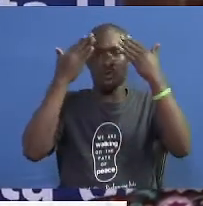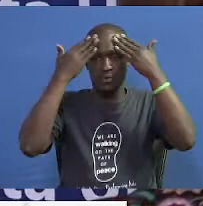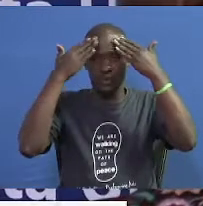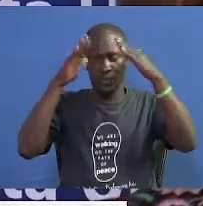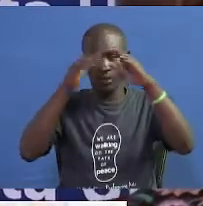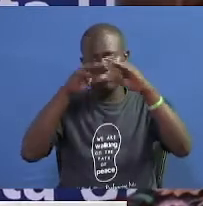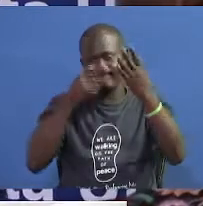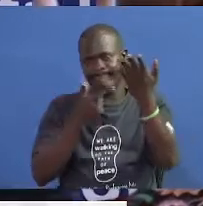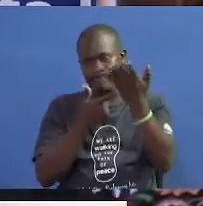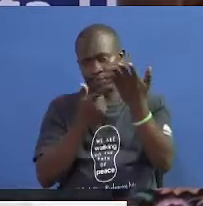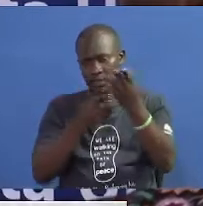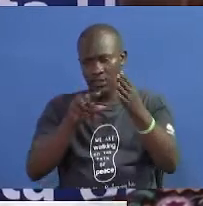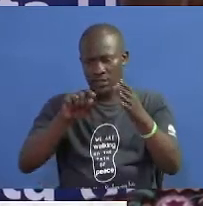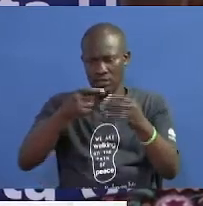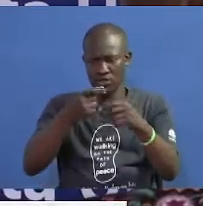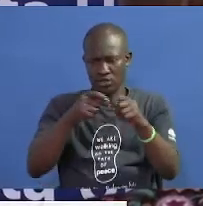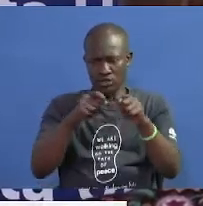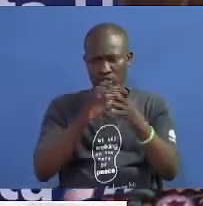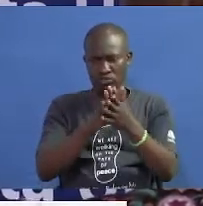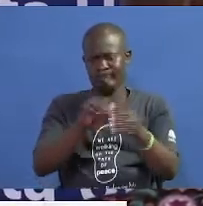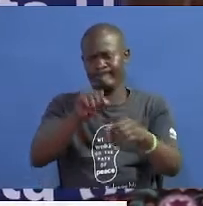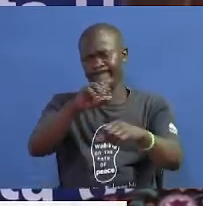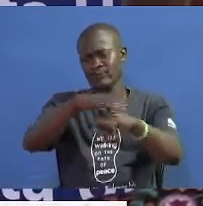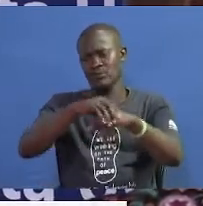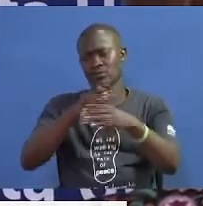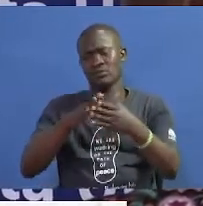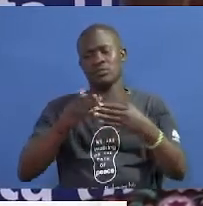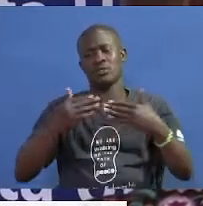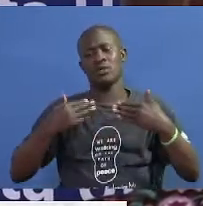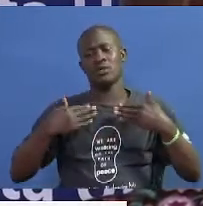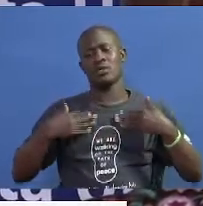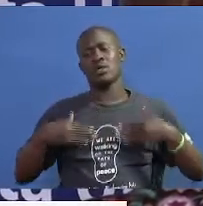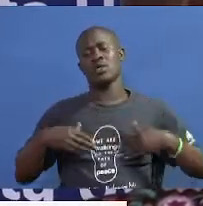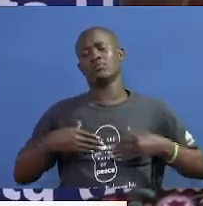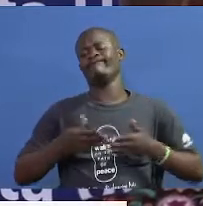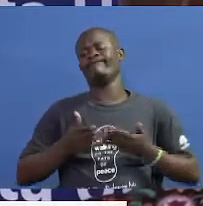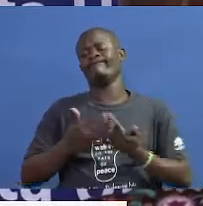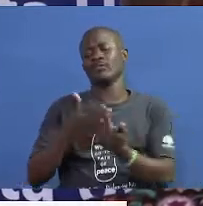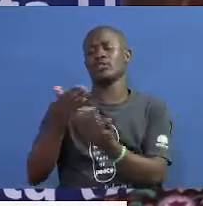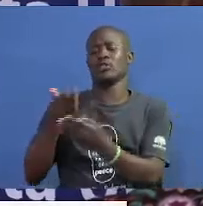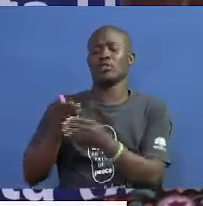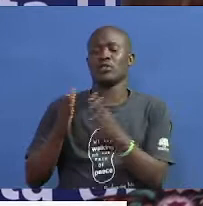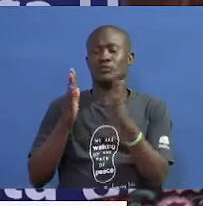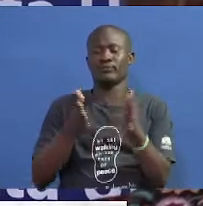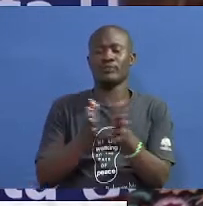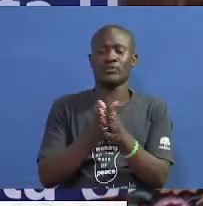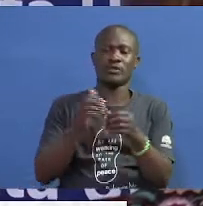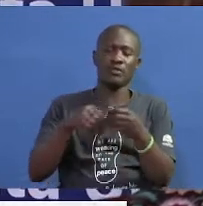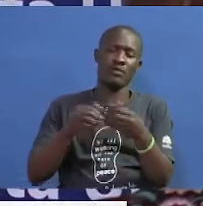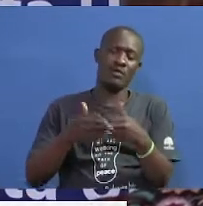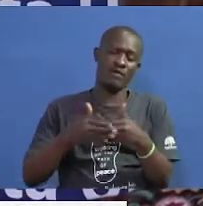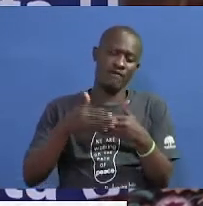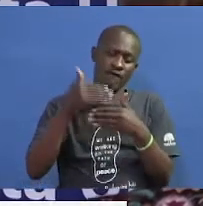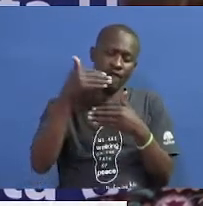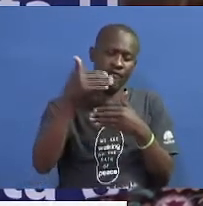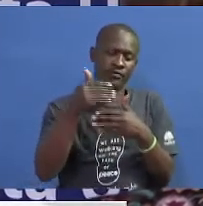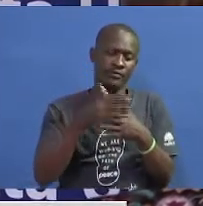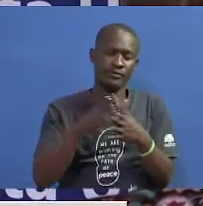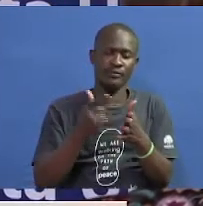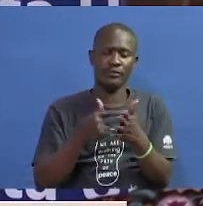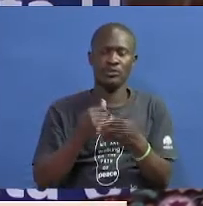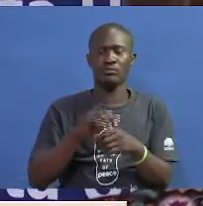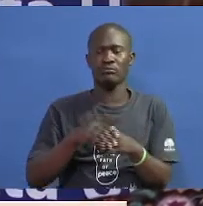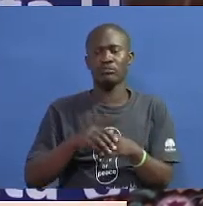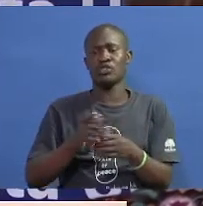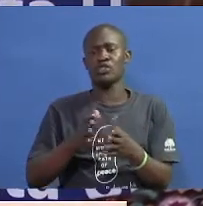technology, try to get it in the hands of as many healthcare providers as possible, specifically the ones who are frontline, who are taking care